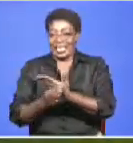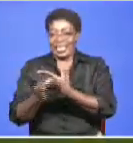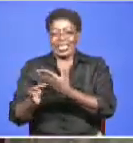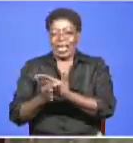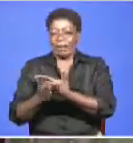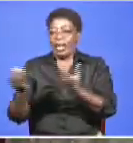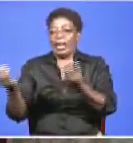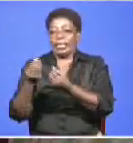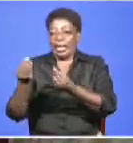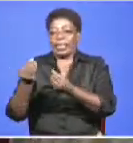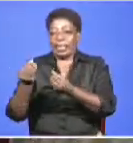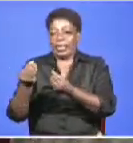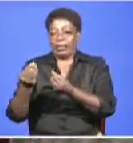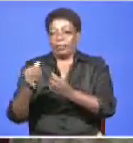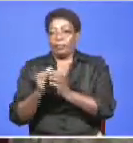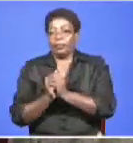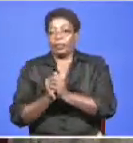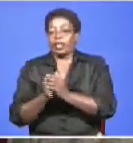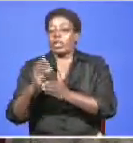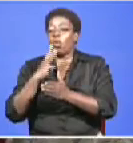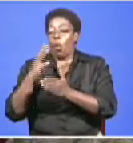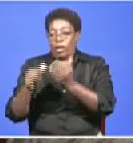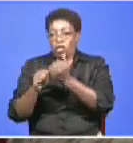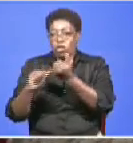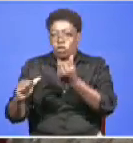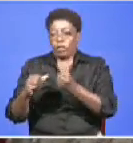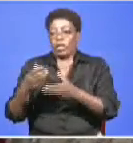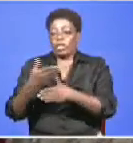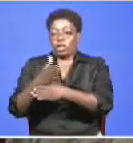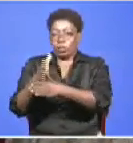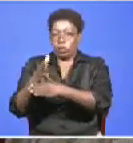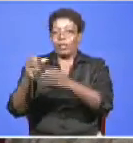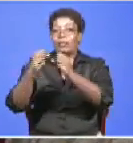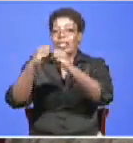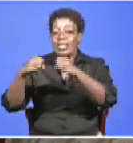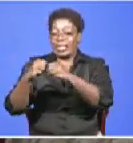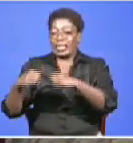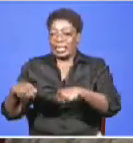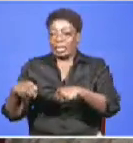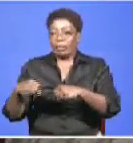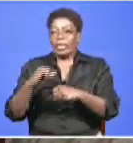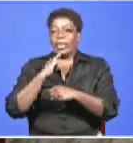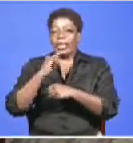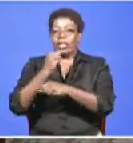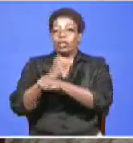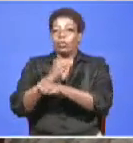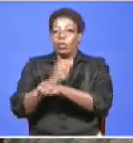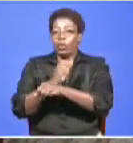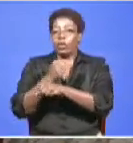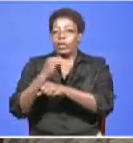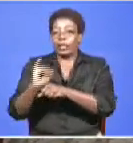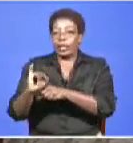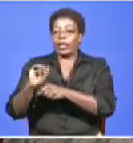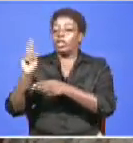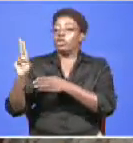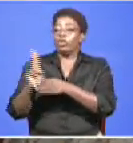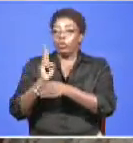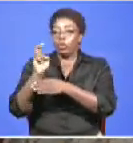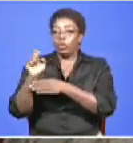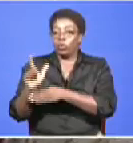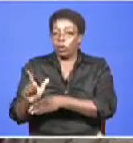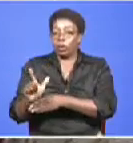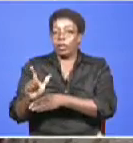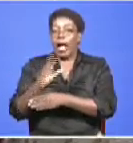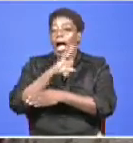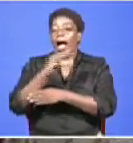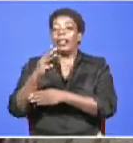the bacteria. Water and sewage distribution system is operating as usual,